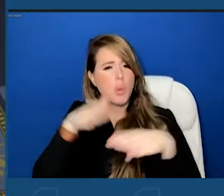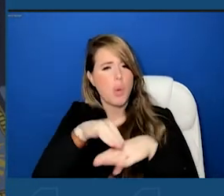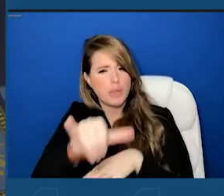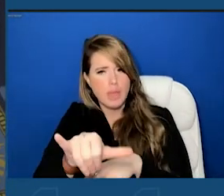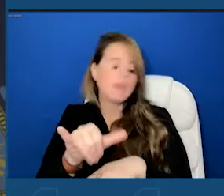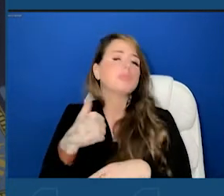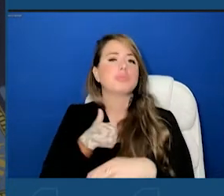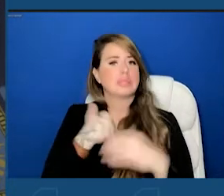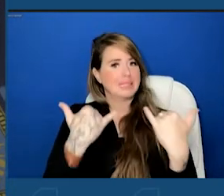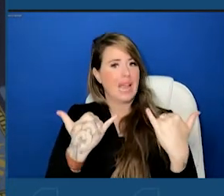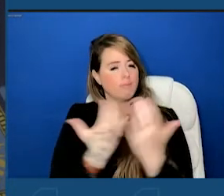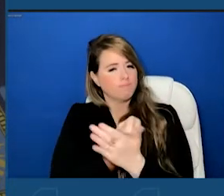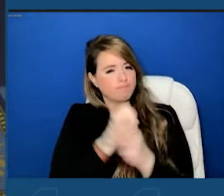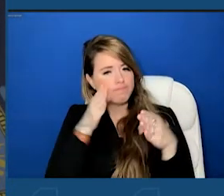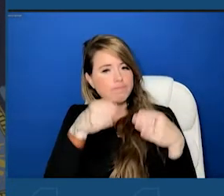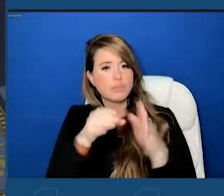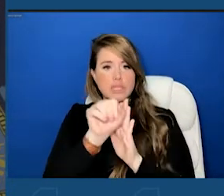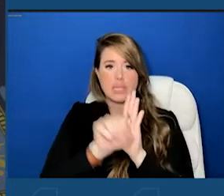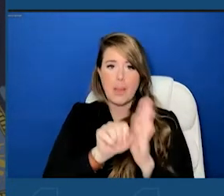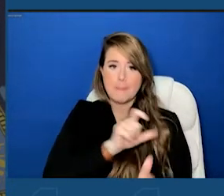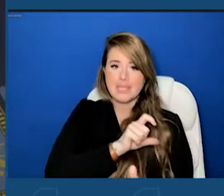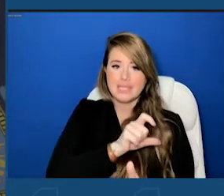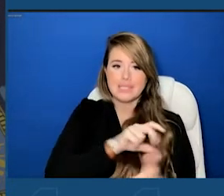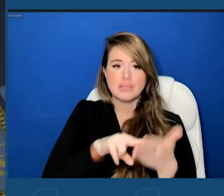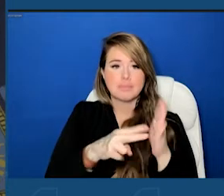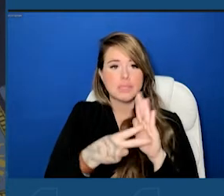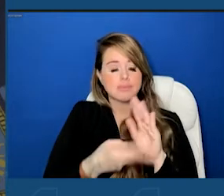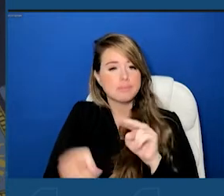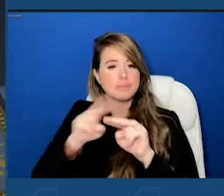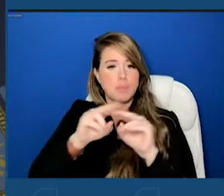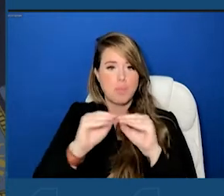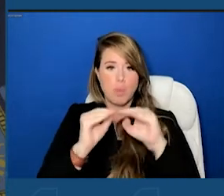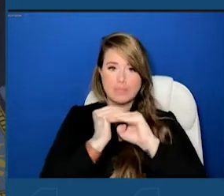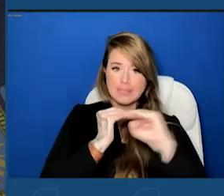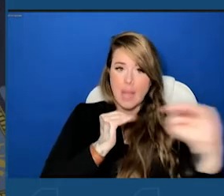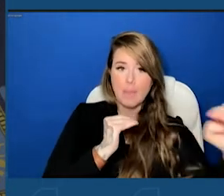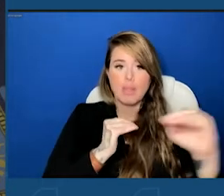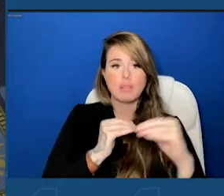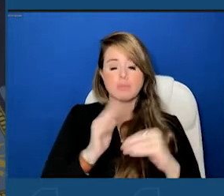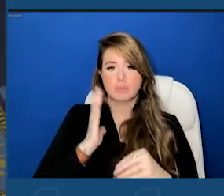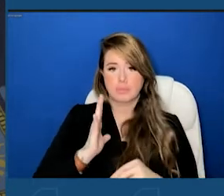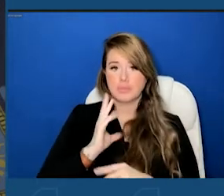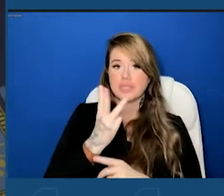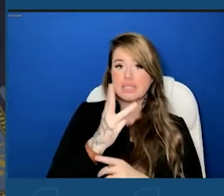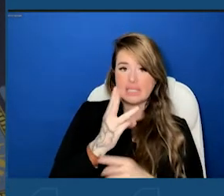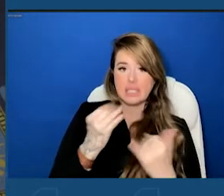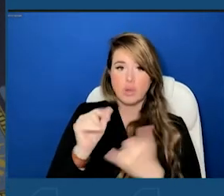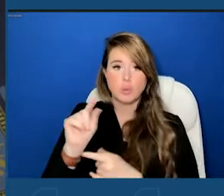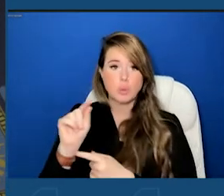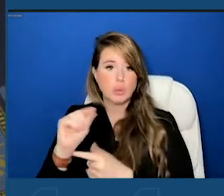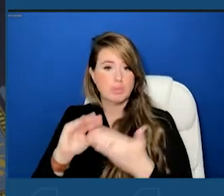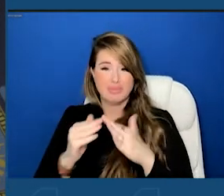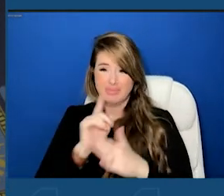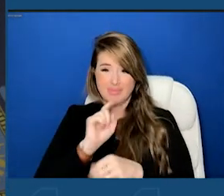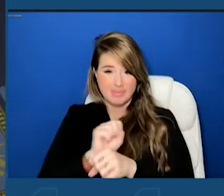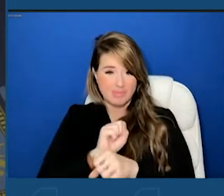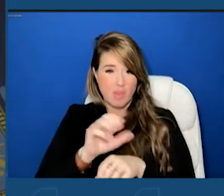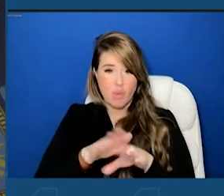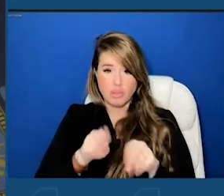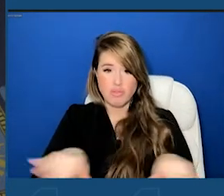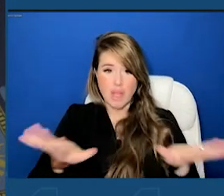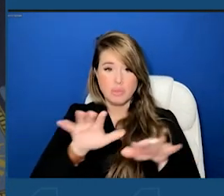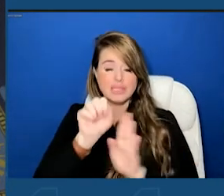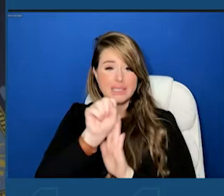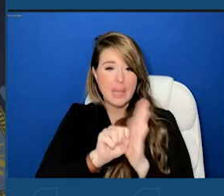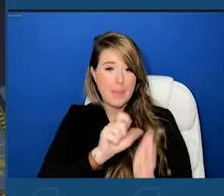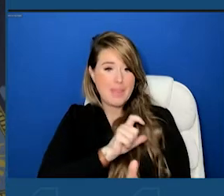police. We're increasing our community stabilization units from 16 to 25 communities. They're literally on the ground. State police, like